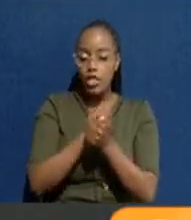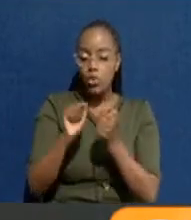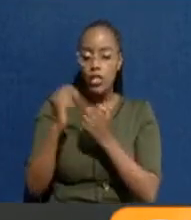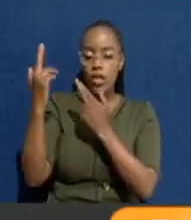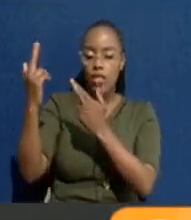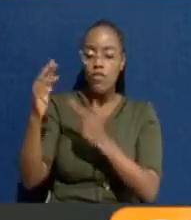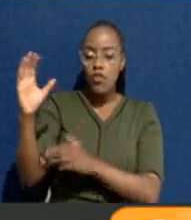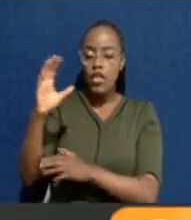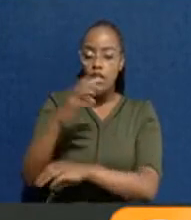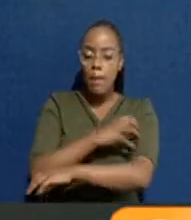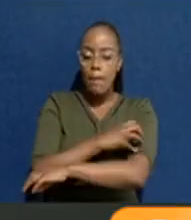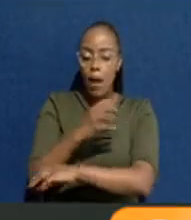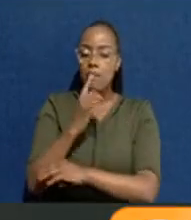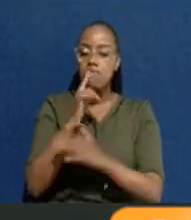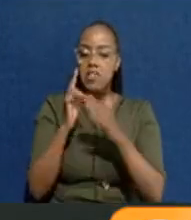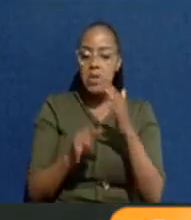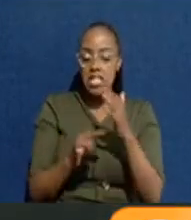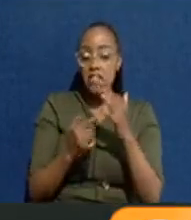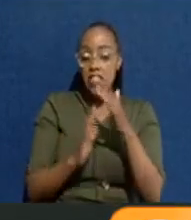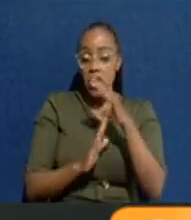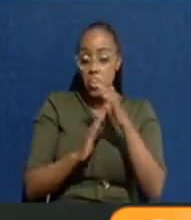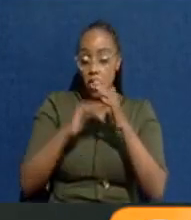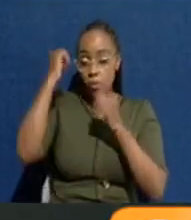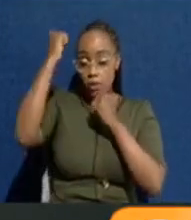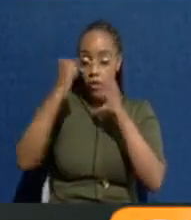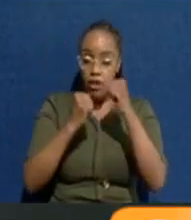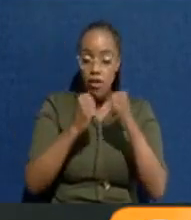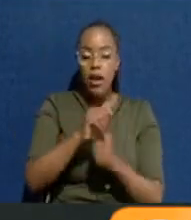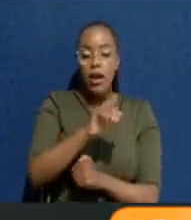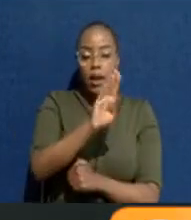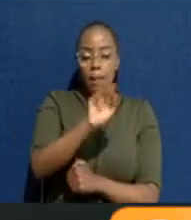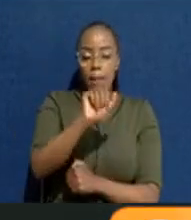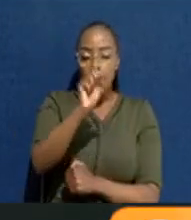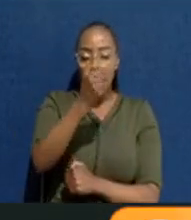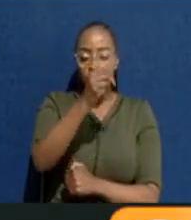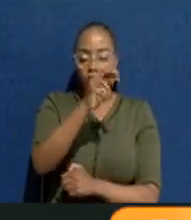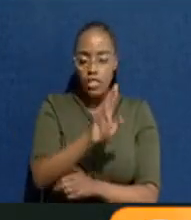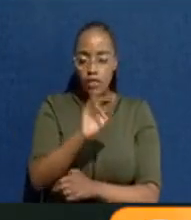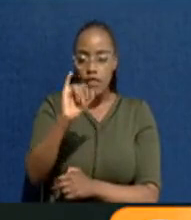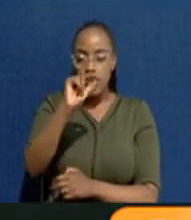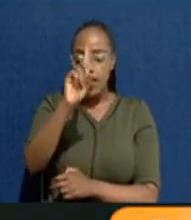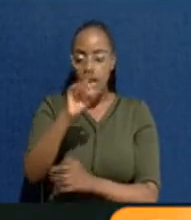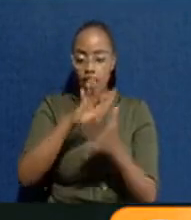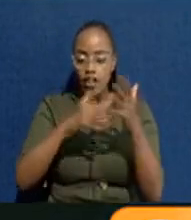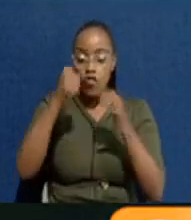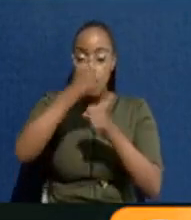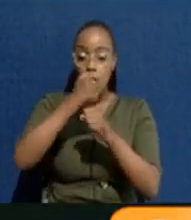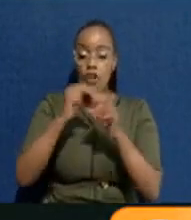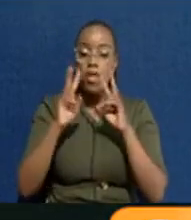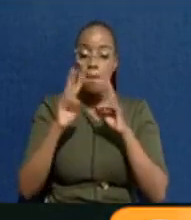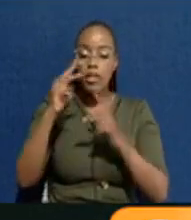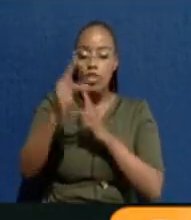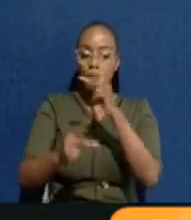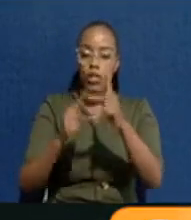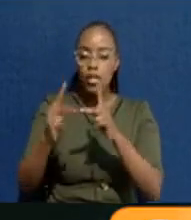the civilian-powered uprising that toppled military ruler Omar al-Bashir. The IGAD framework on Sudan peace process will